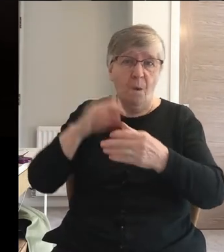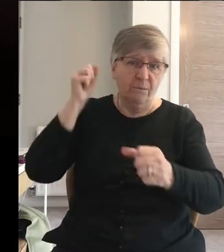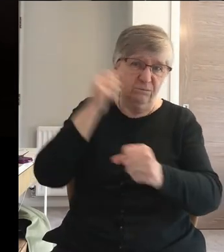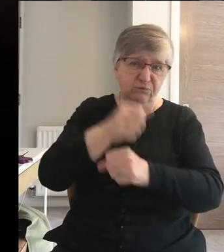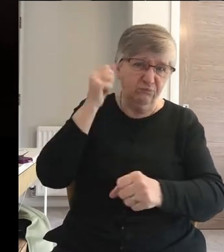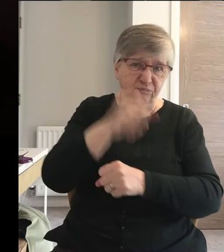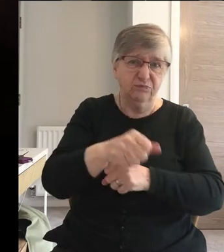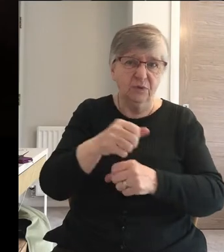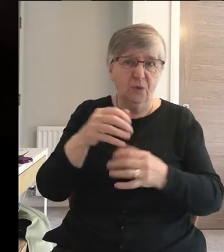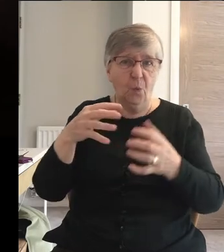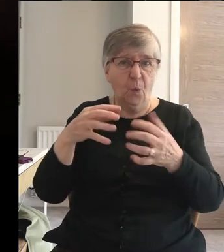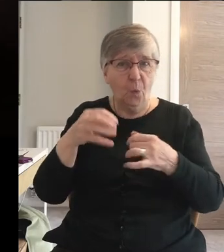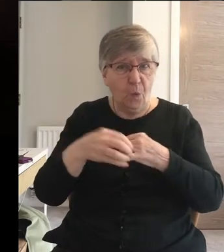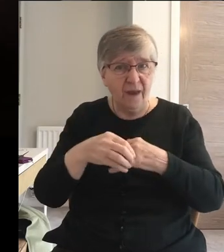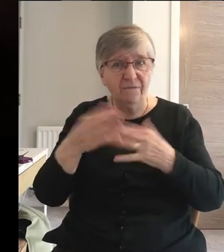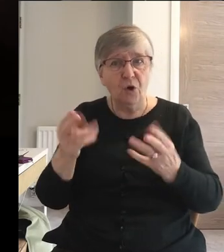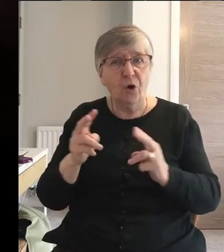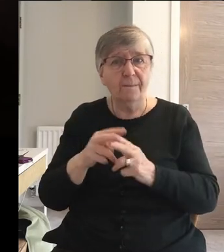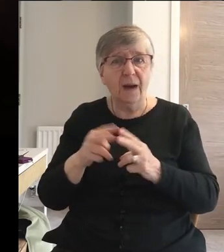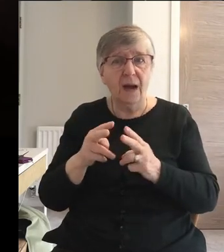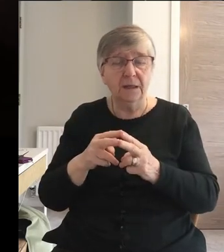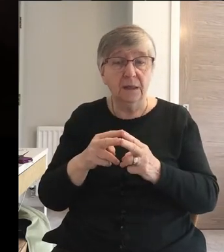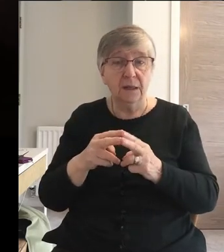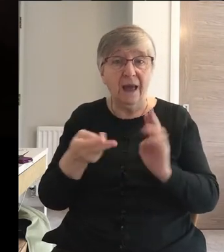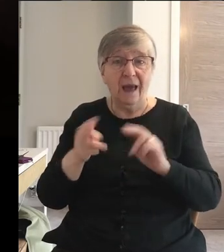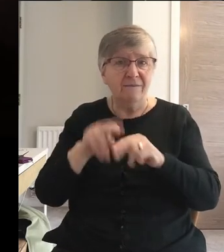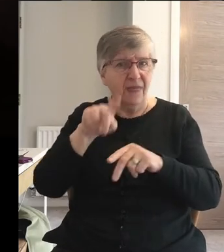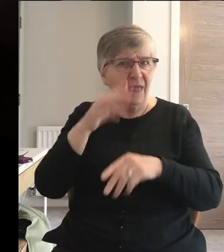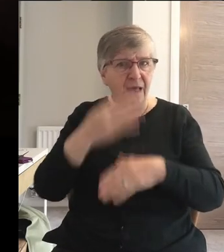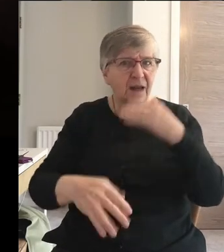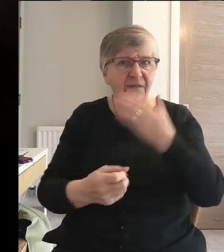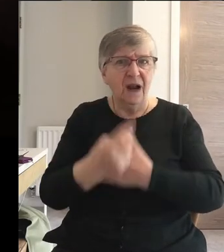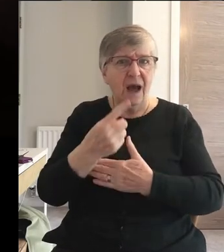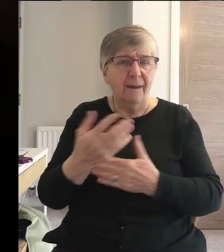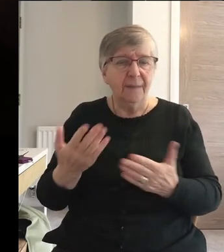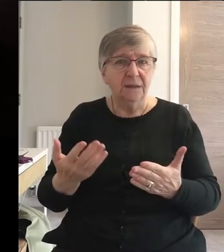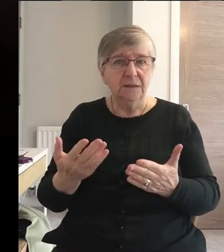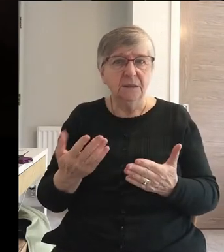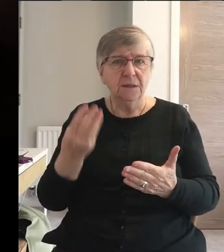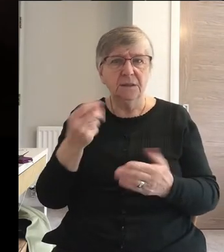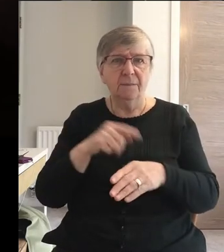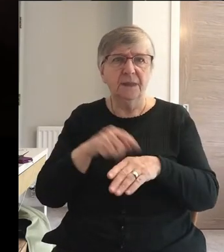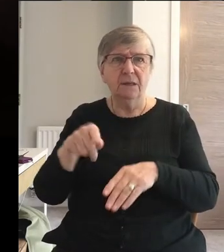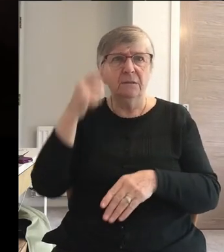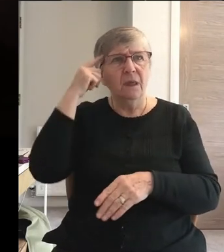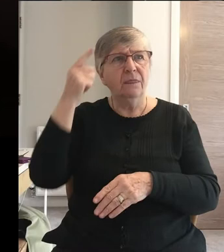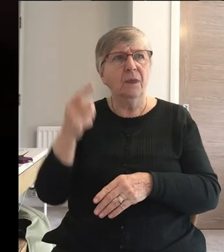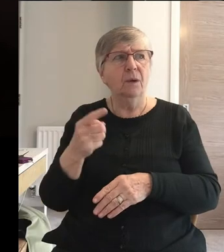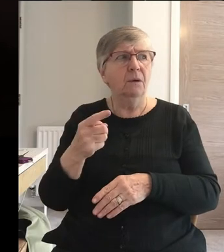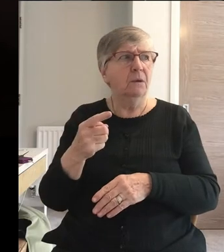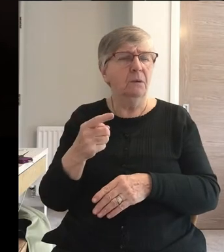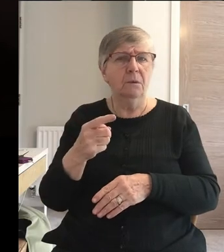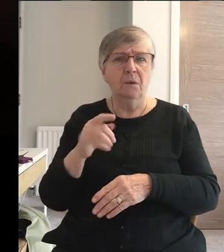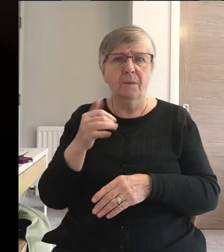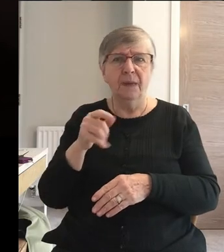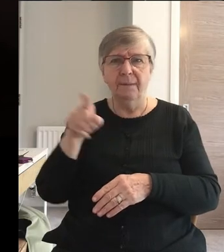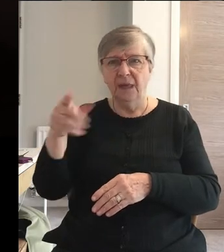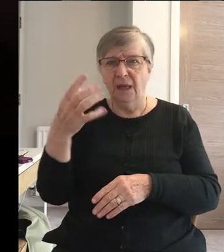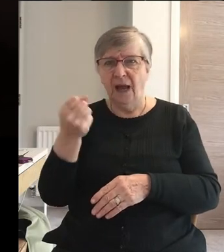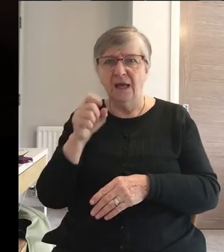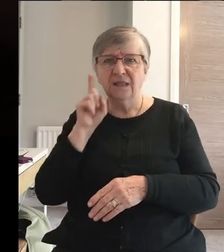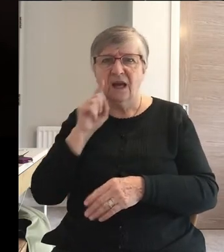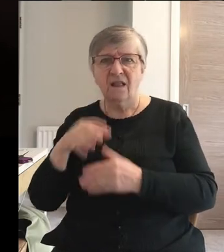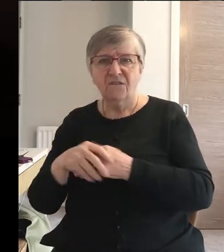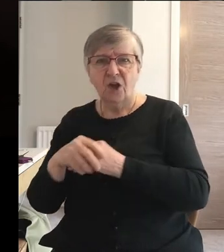wife or his partner. And if the woman didn't get beaten, sometimes they thought, oh, I wonder if he's seeing